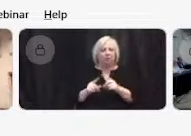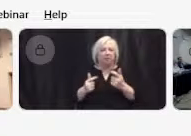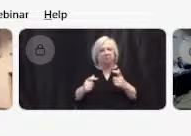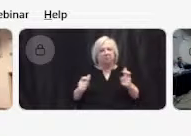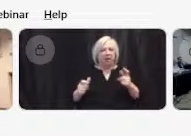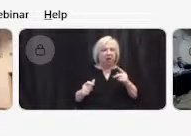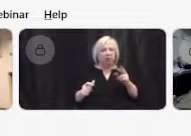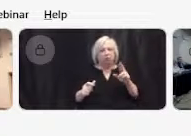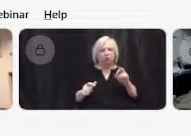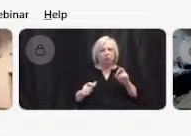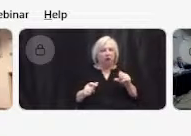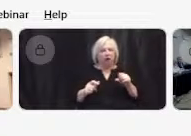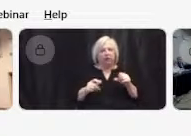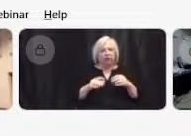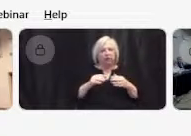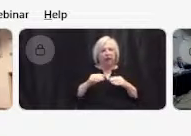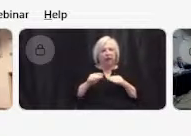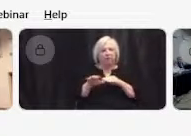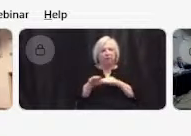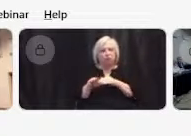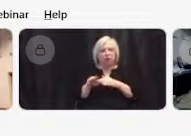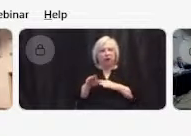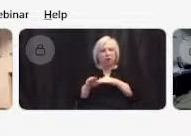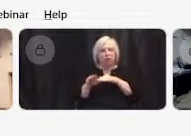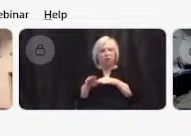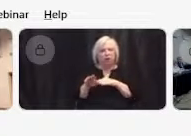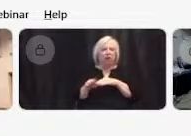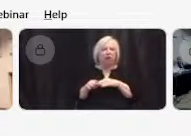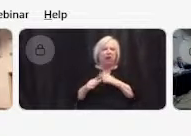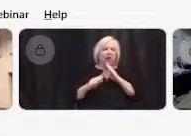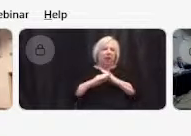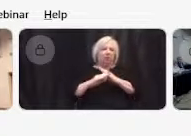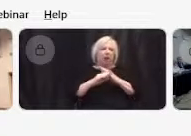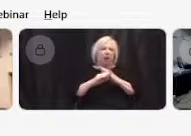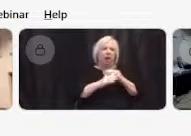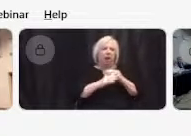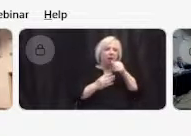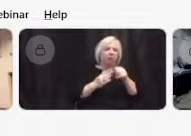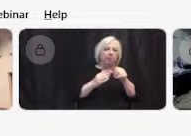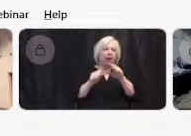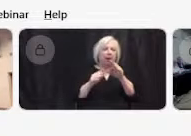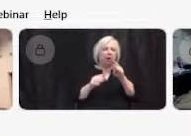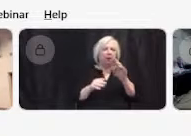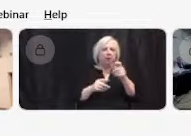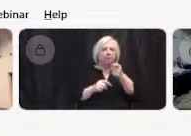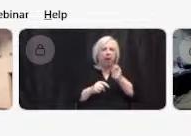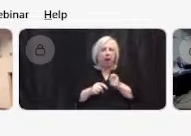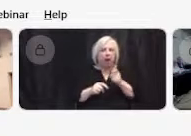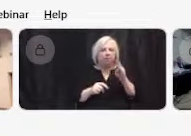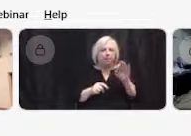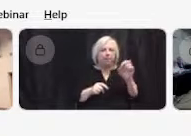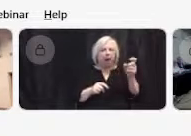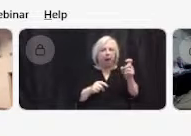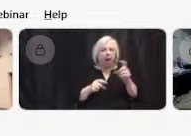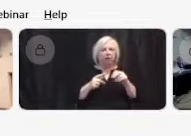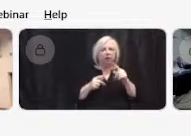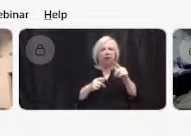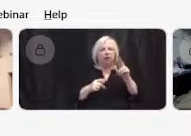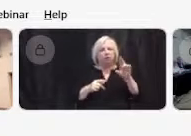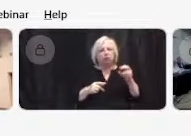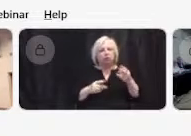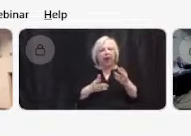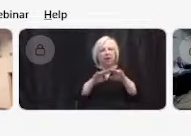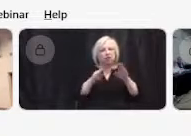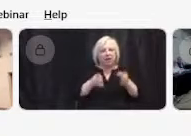trucks and they're pulling trailers, and they block the mailboxes and the trash cans for trash pickup